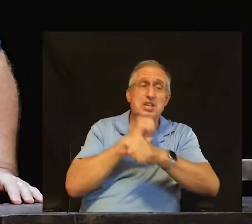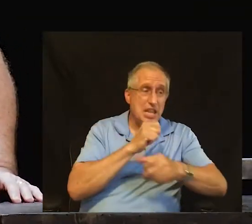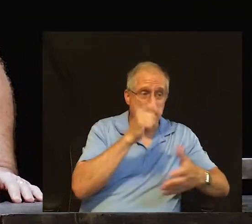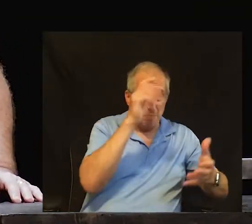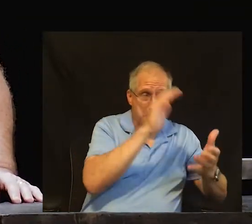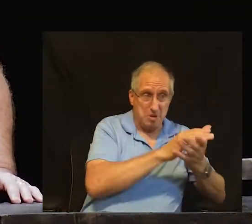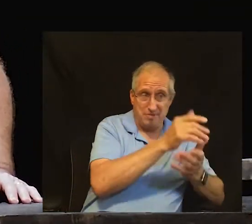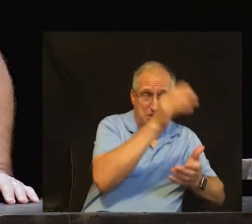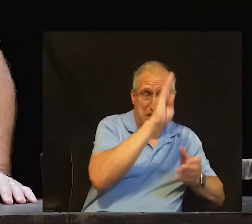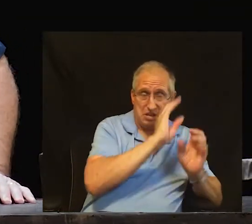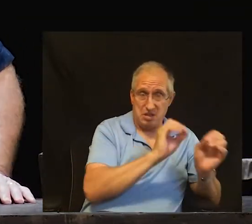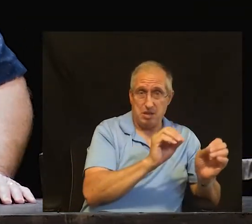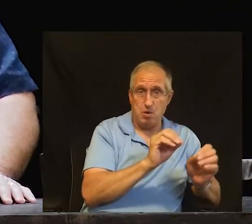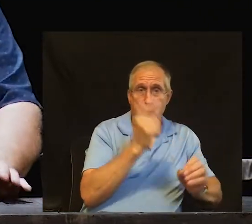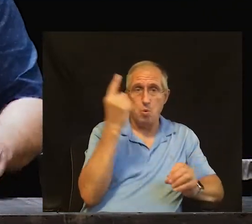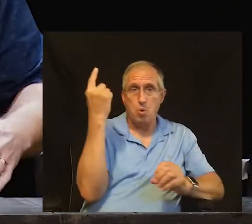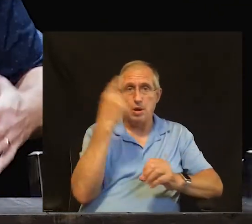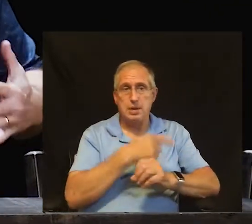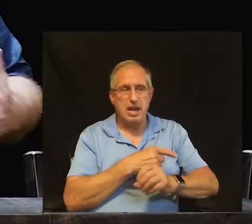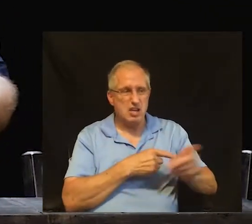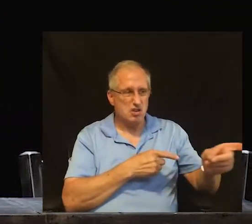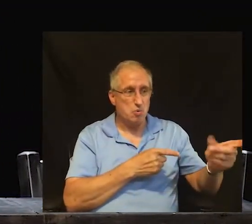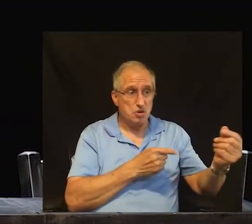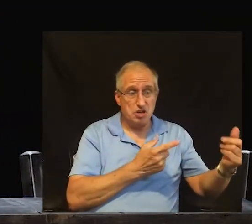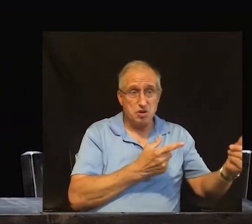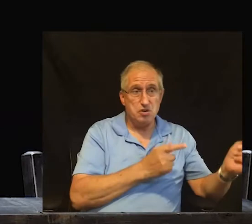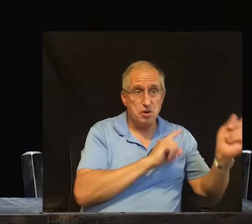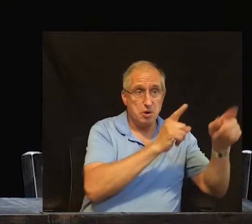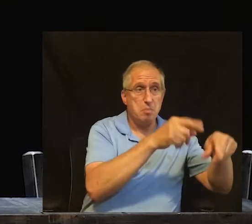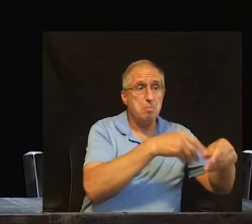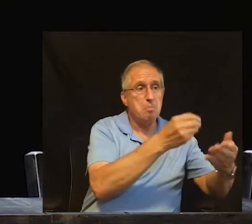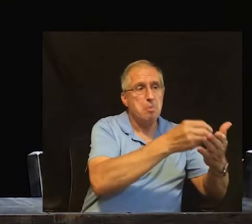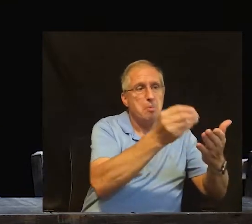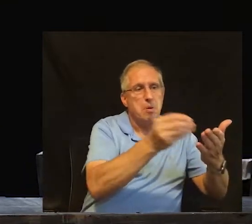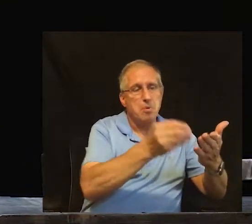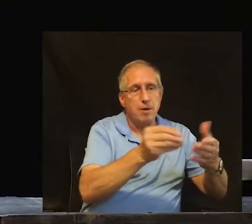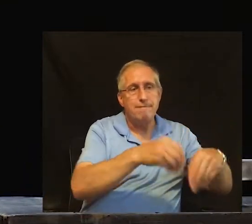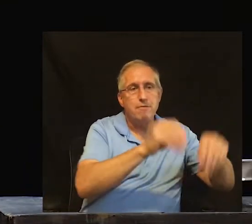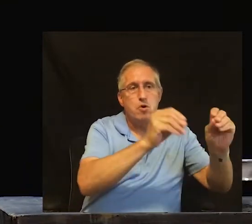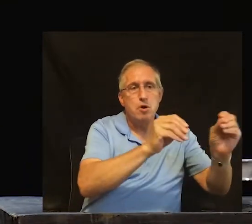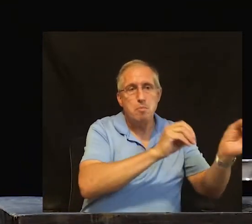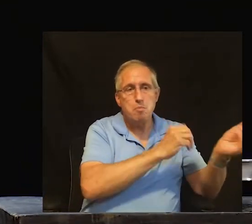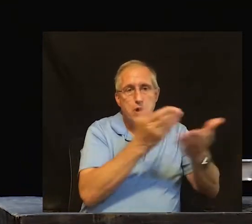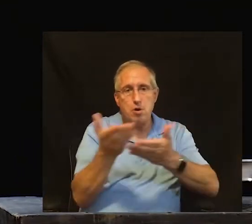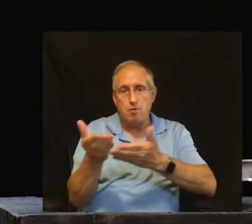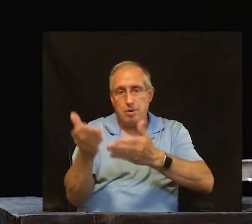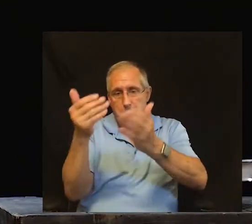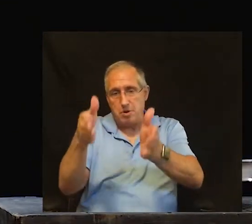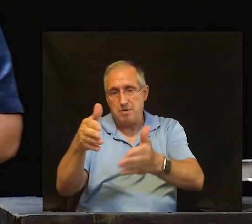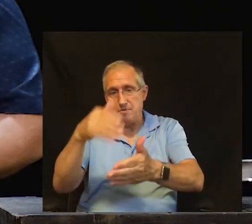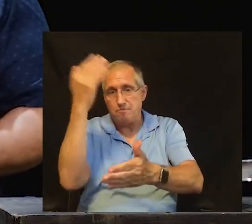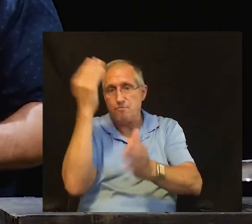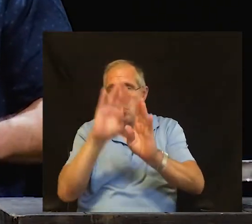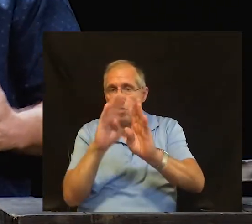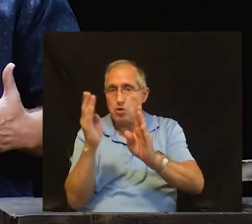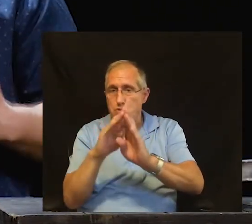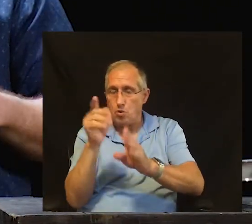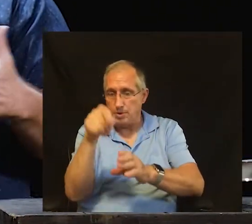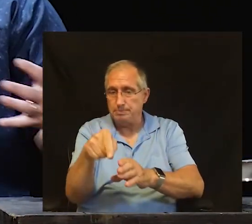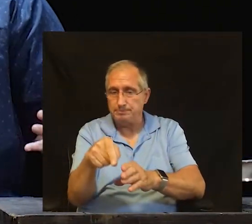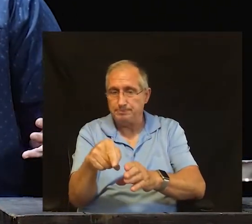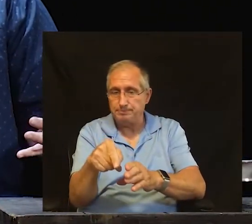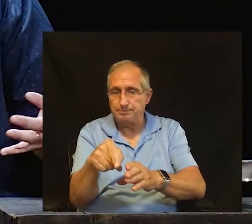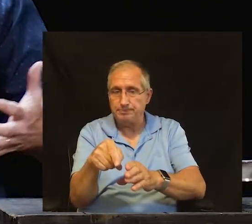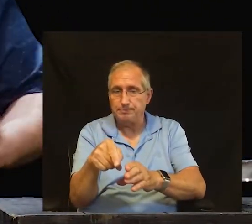trusted God because she didn't believe in God at all. And so one day, this mean neighbor lady, she went and bought a whole bunch of groceries. She brought them over